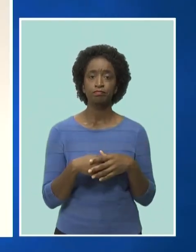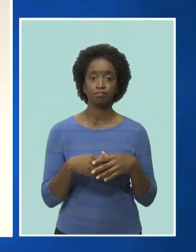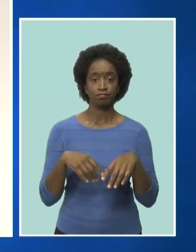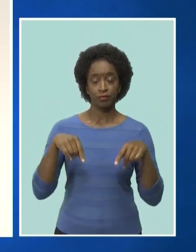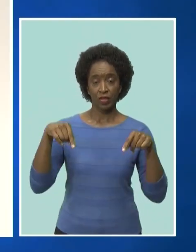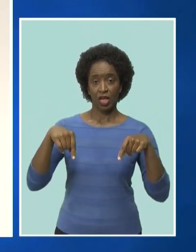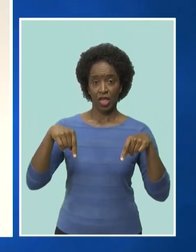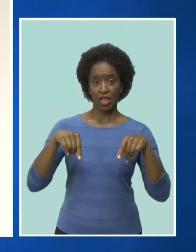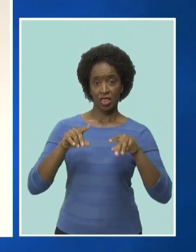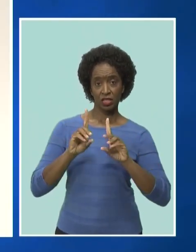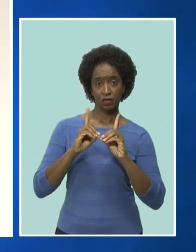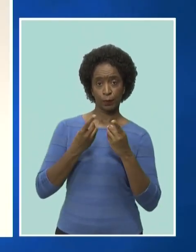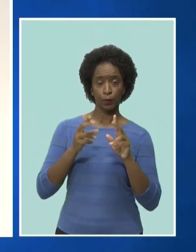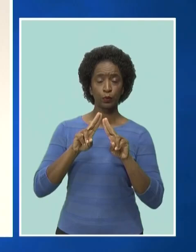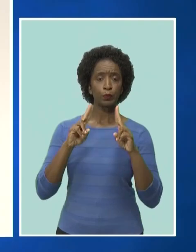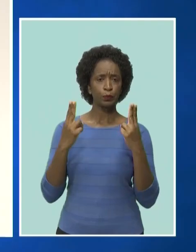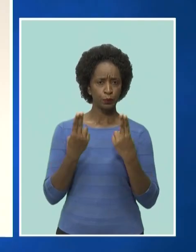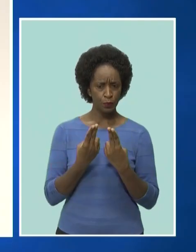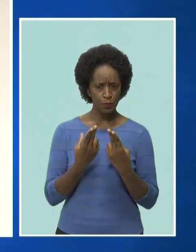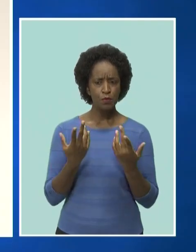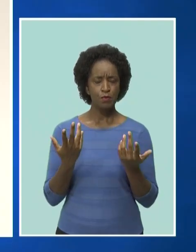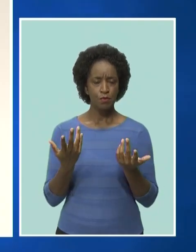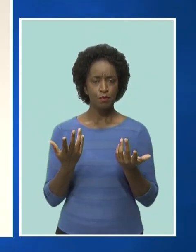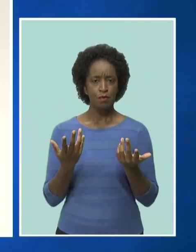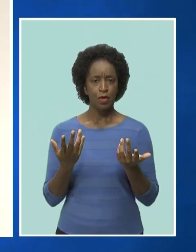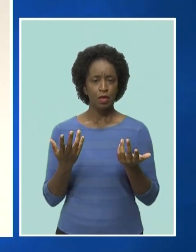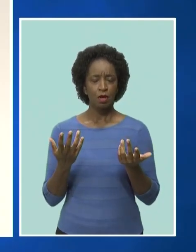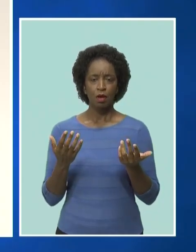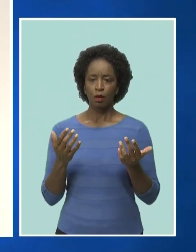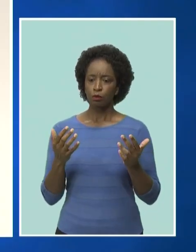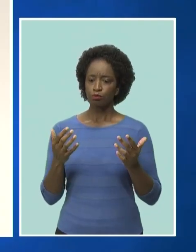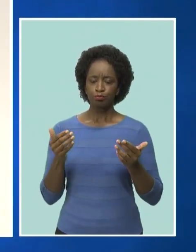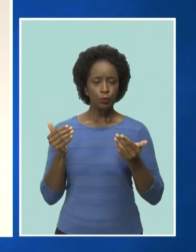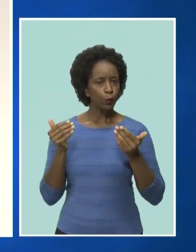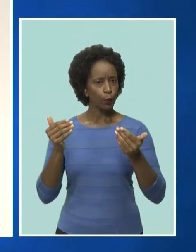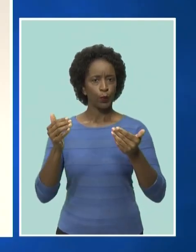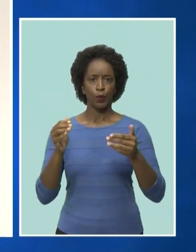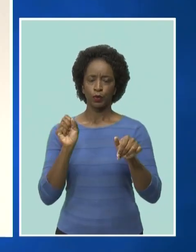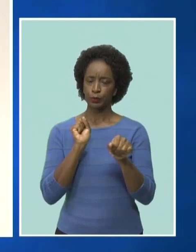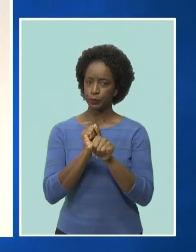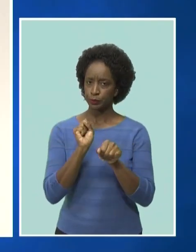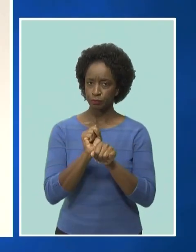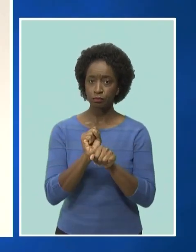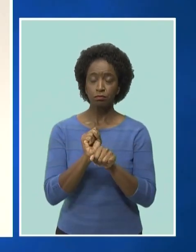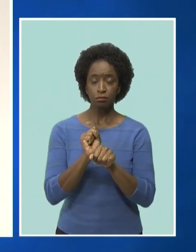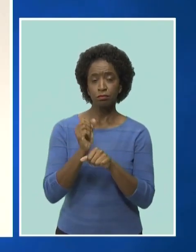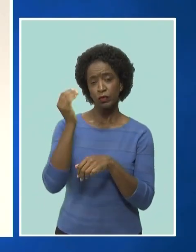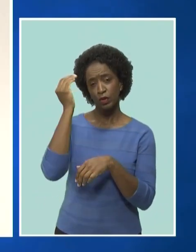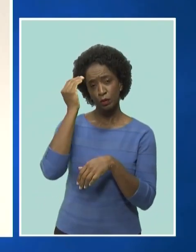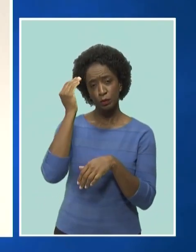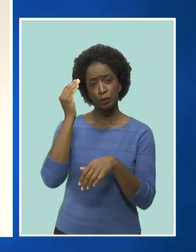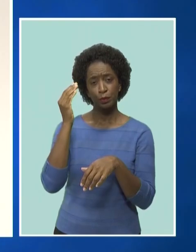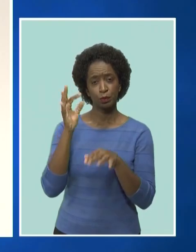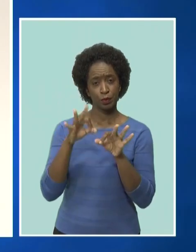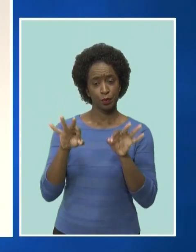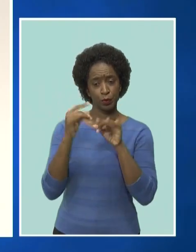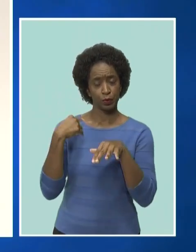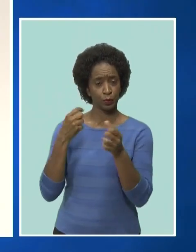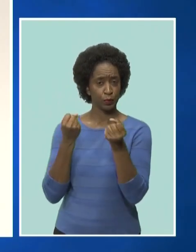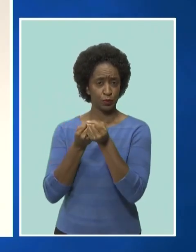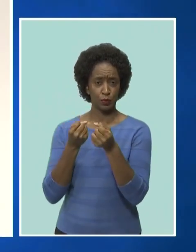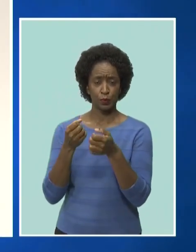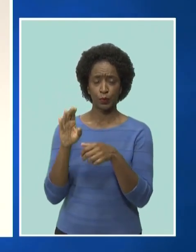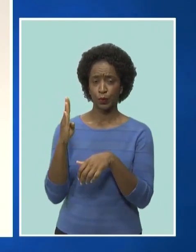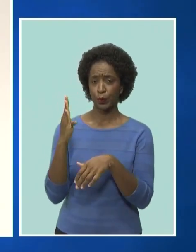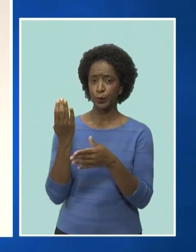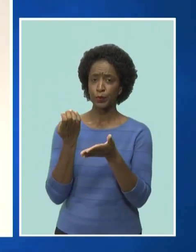and we in our own right recognize that we will have to be one of the mainstay forces for the blue economy drive within any